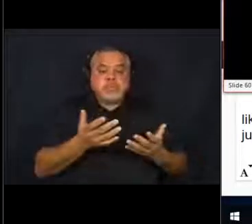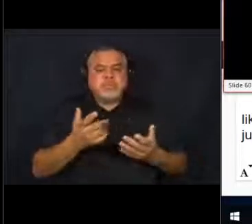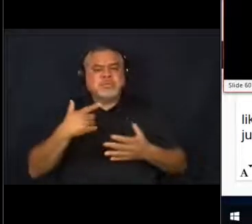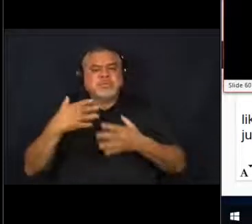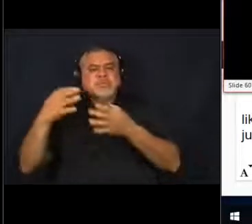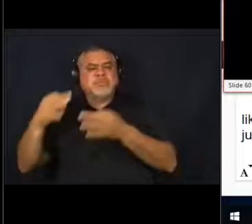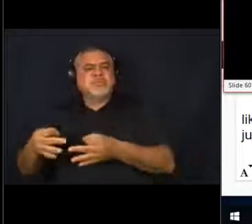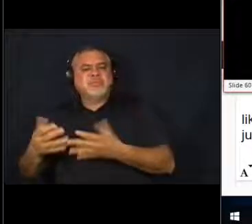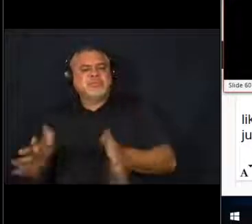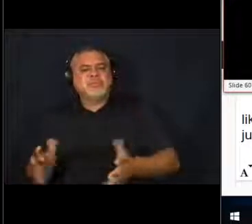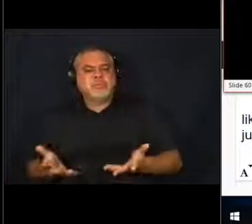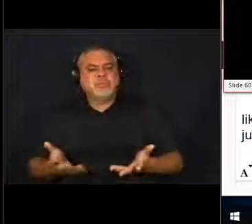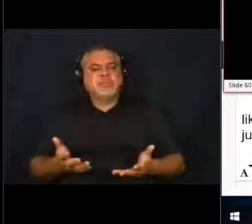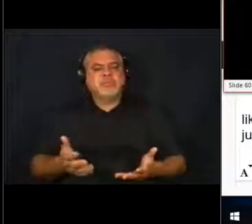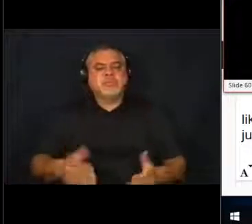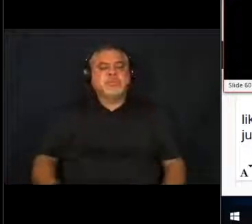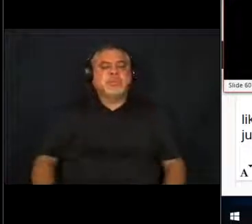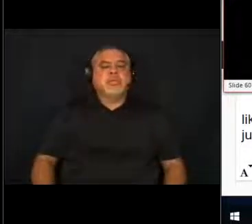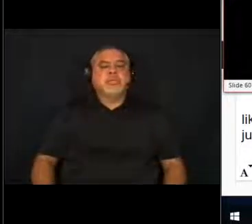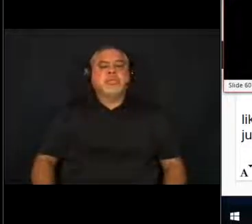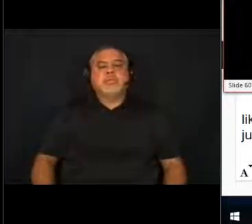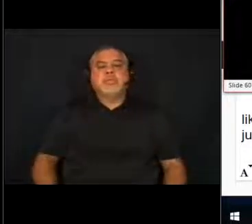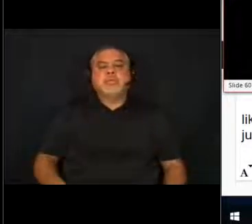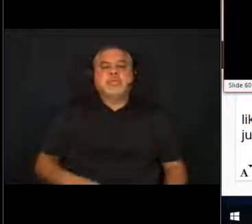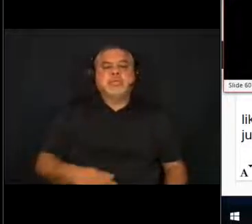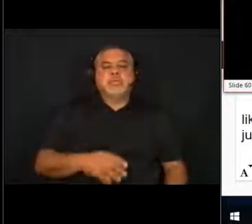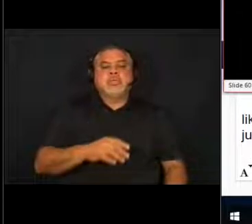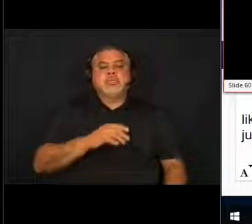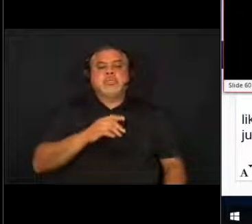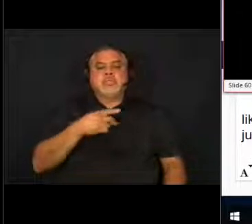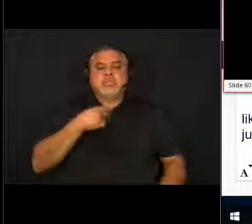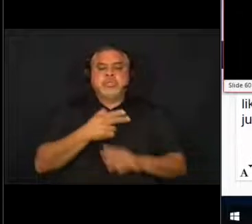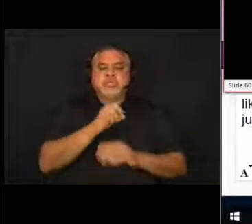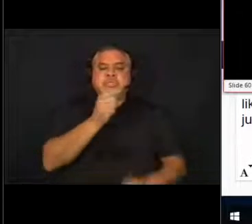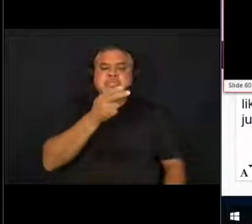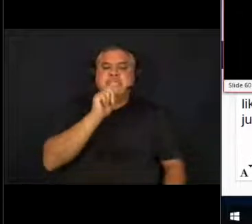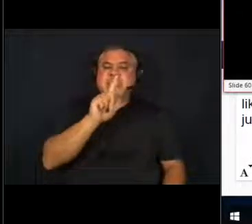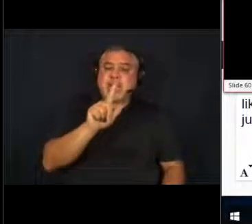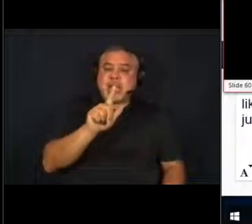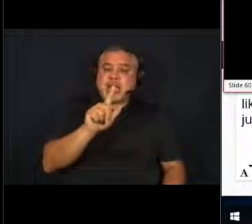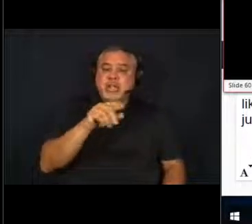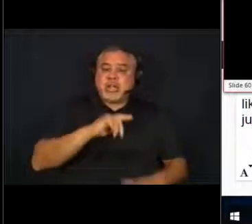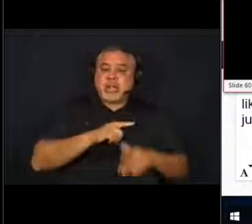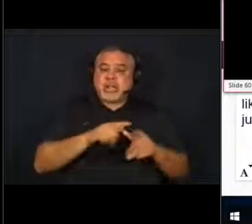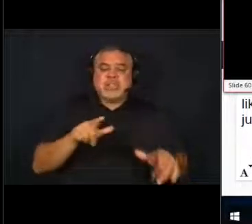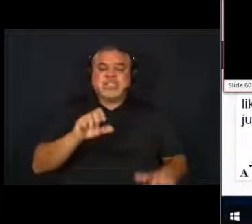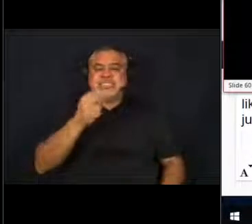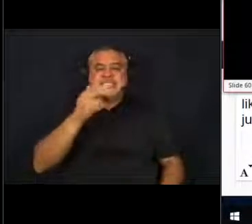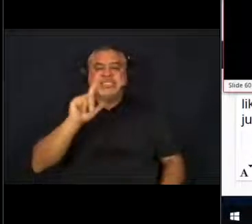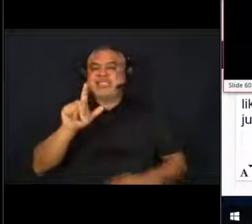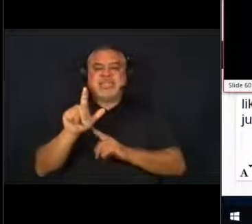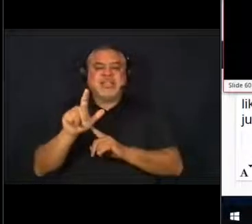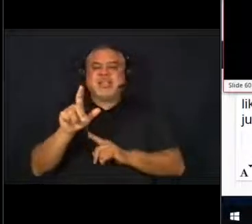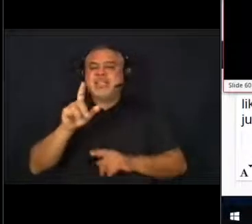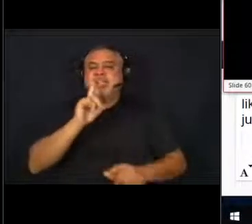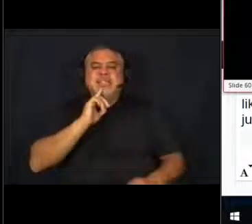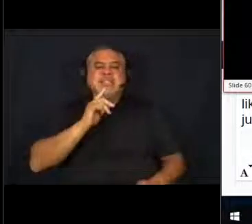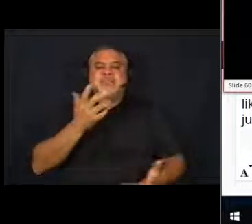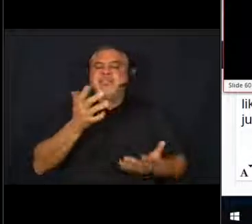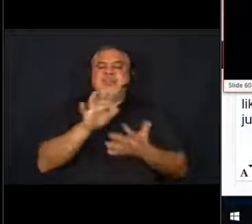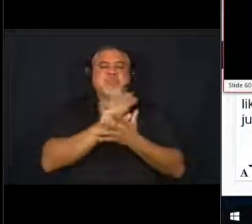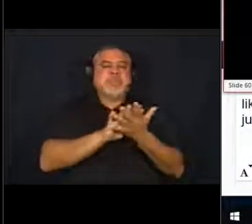conclude. And shall we use shall in our writing? We shall not. Shall is ambiguous. We don't use